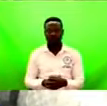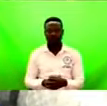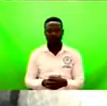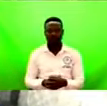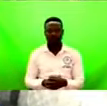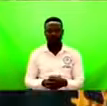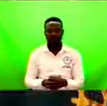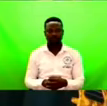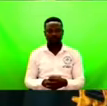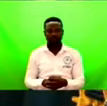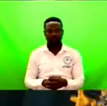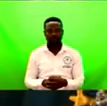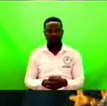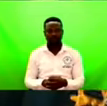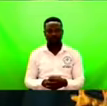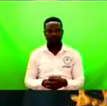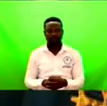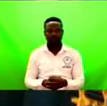Okay. Yeah. So